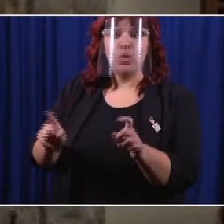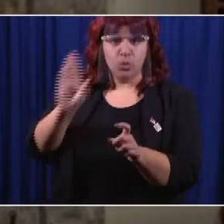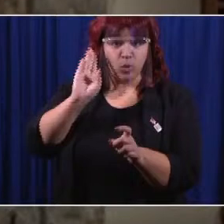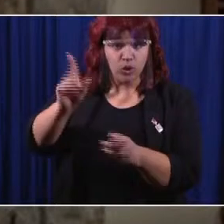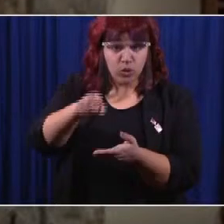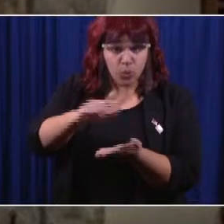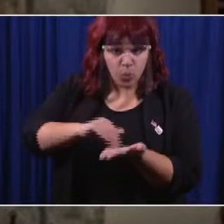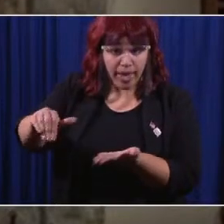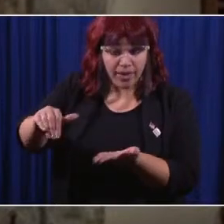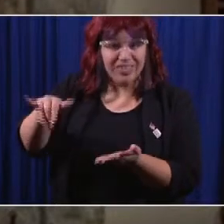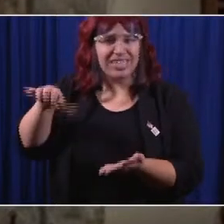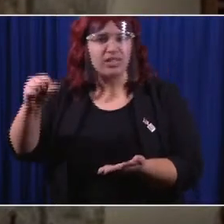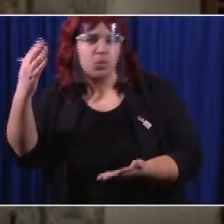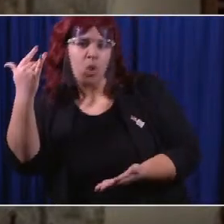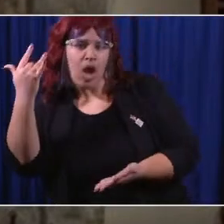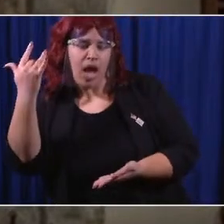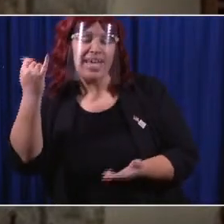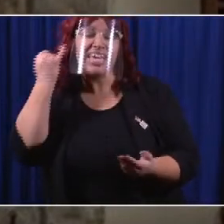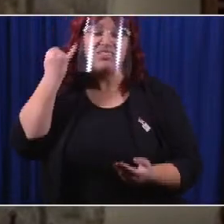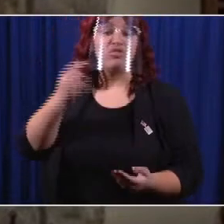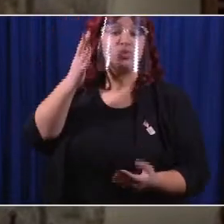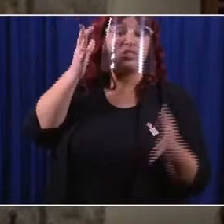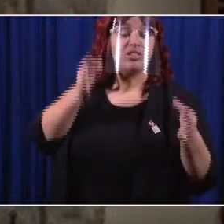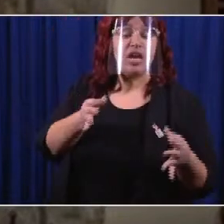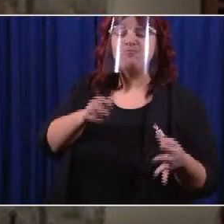If not, why not?